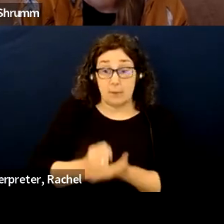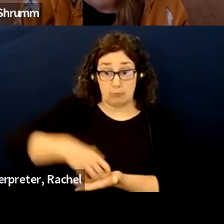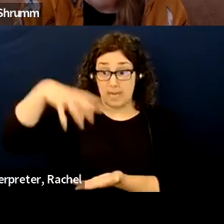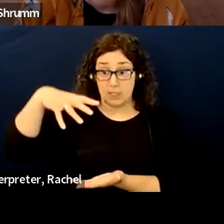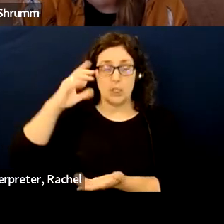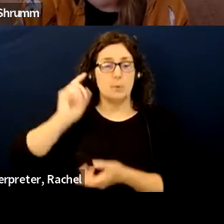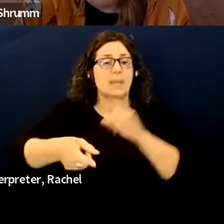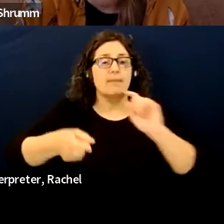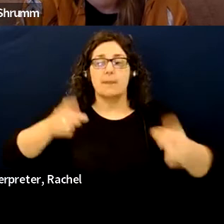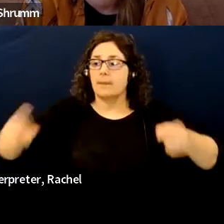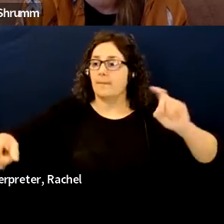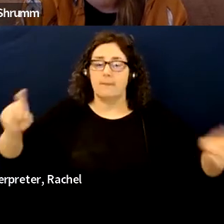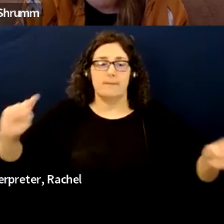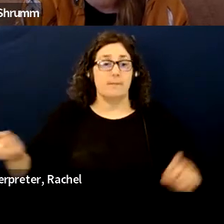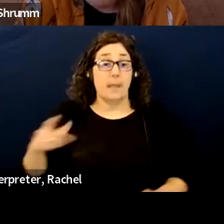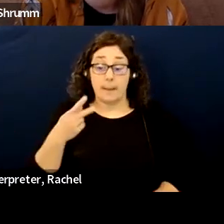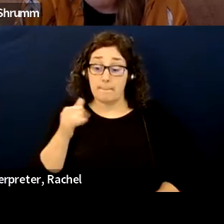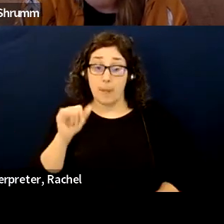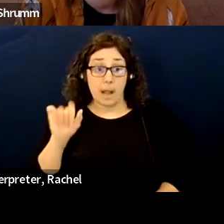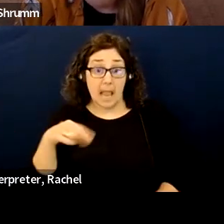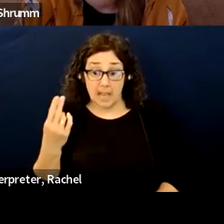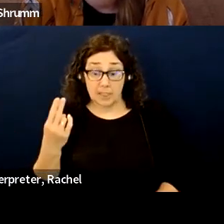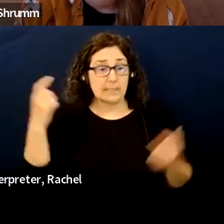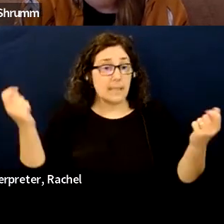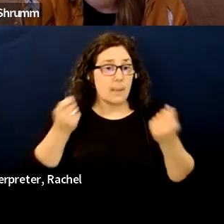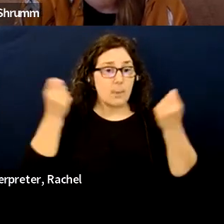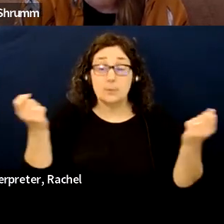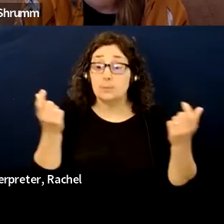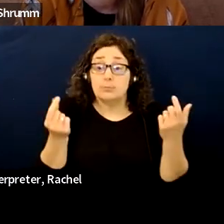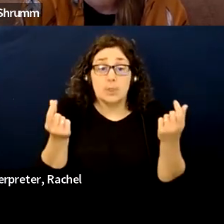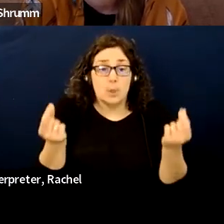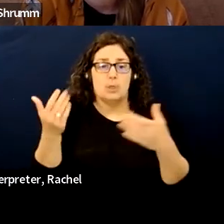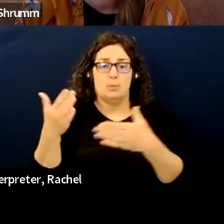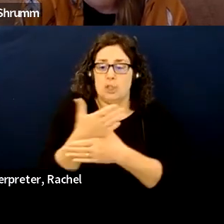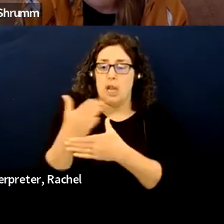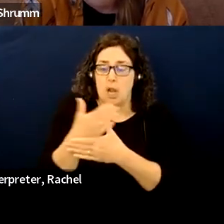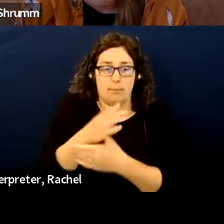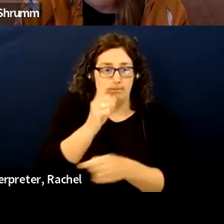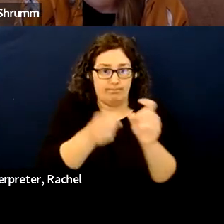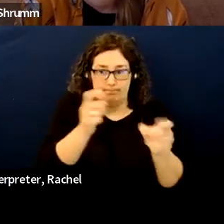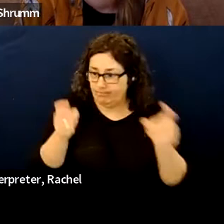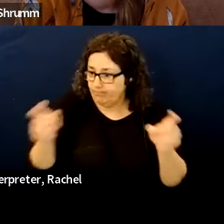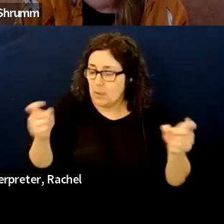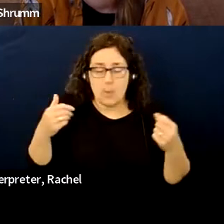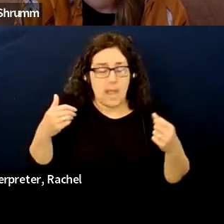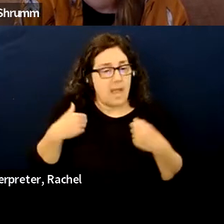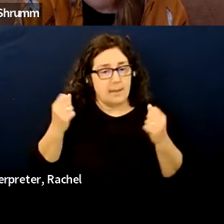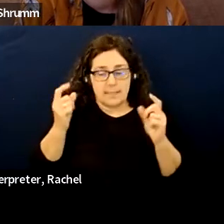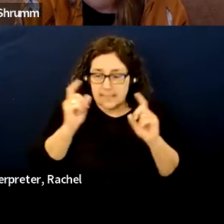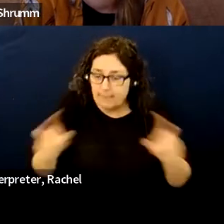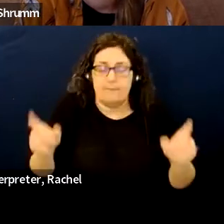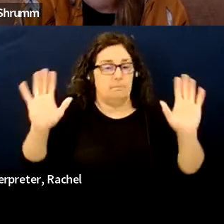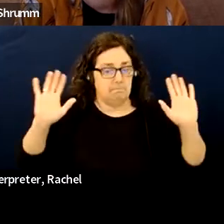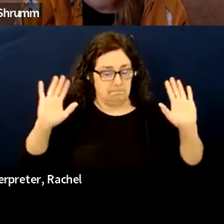away. So at potlatches, when you're having the celebration, you have all these things, but you give everything away to your